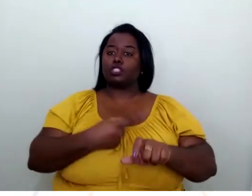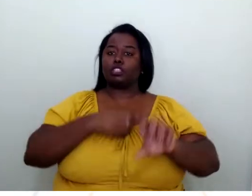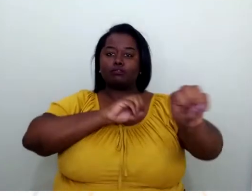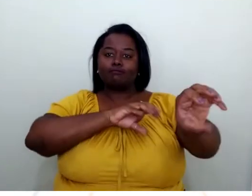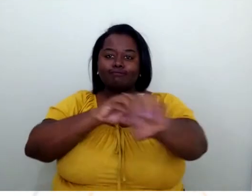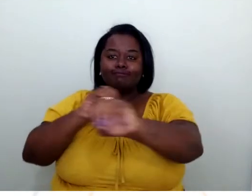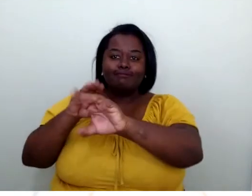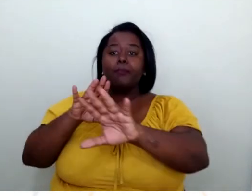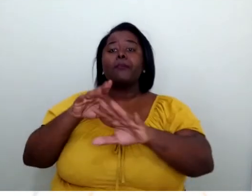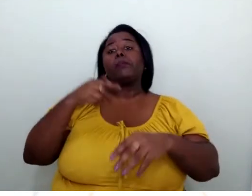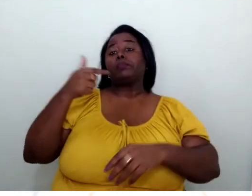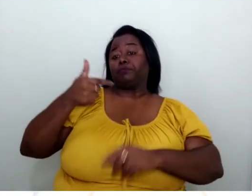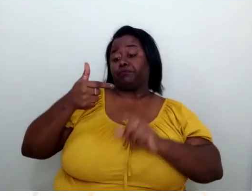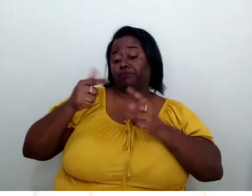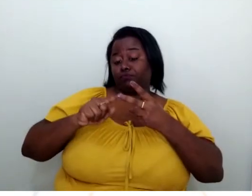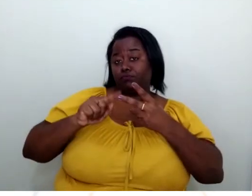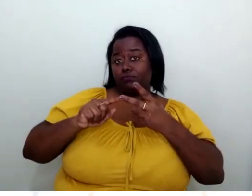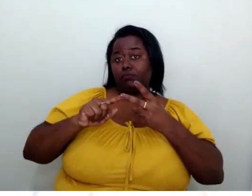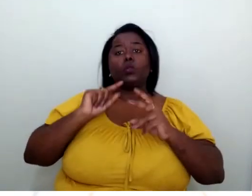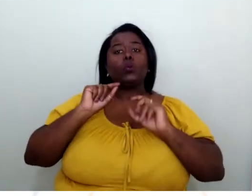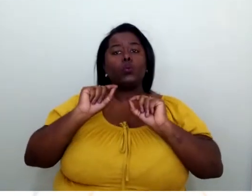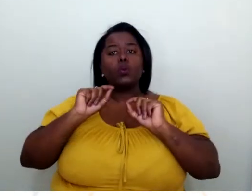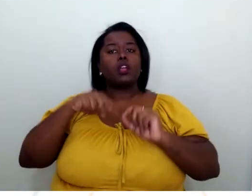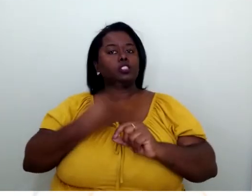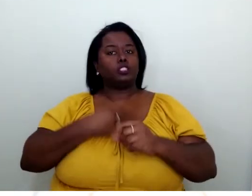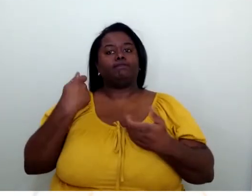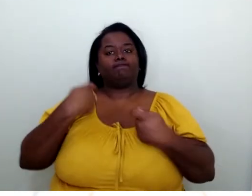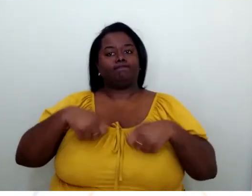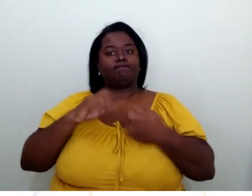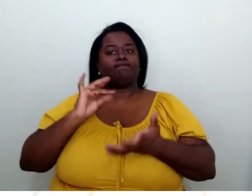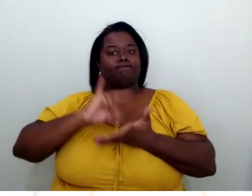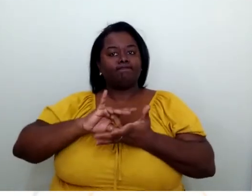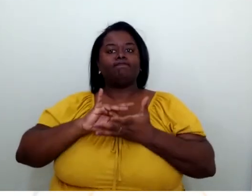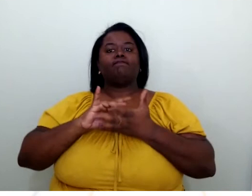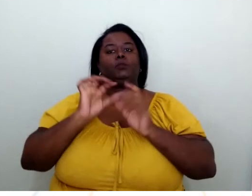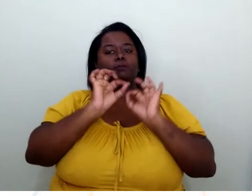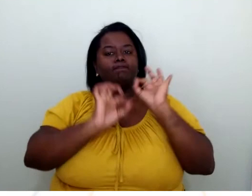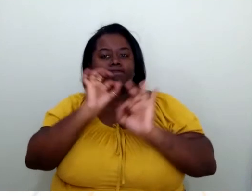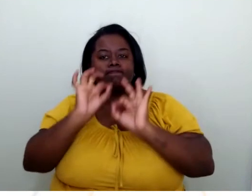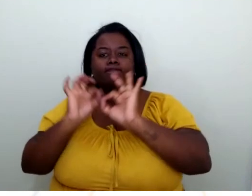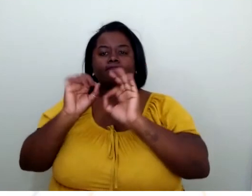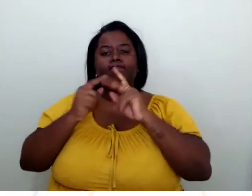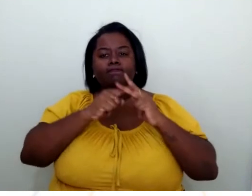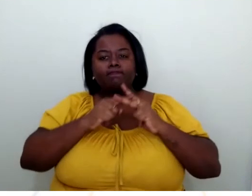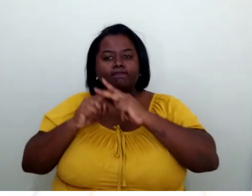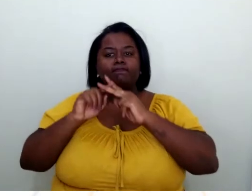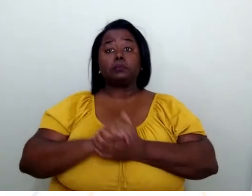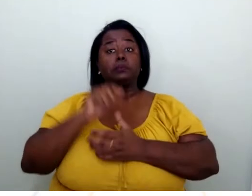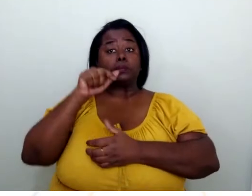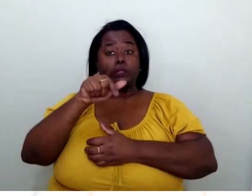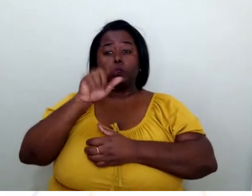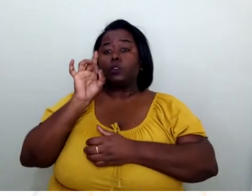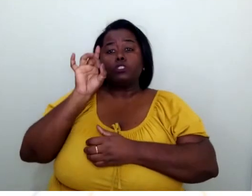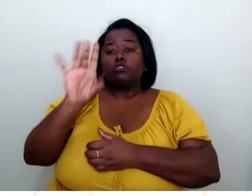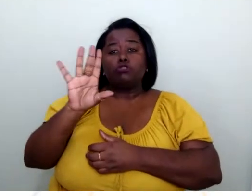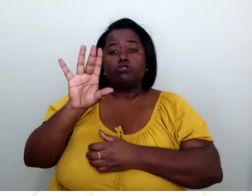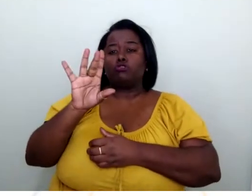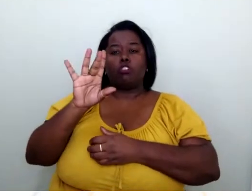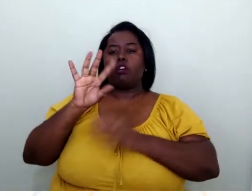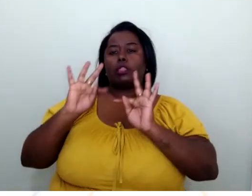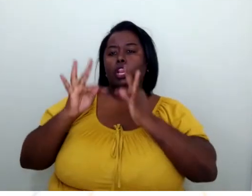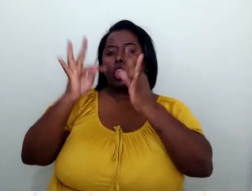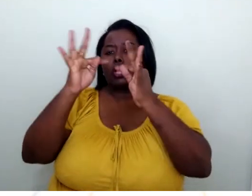learning. A lot's been written about blended learning, and I think there's a lot of confusion, and I'm really excited to have you